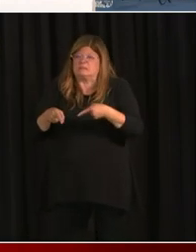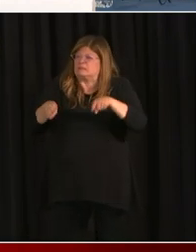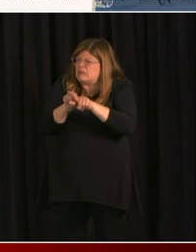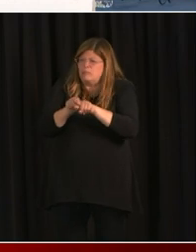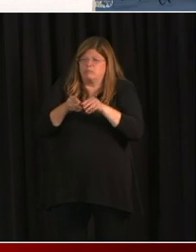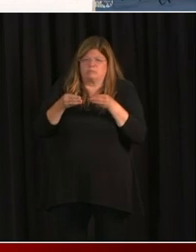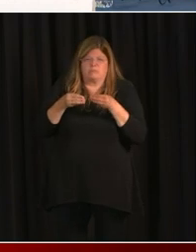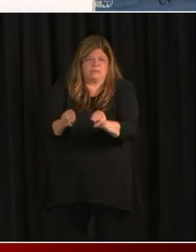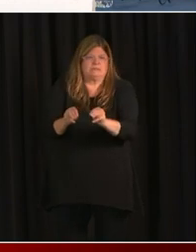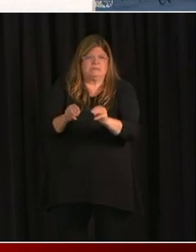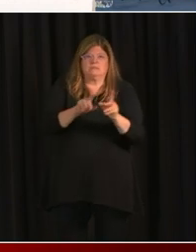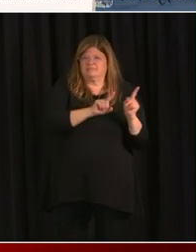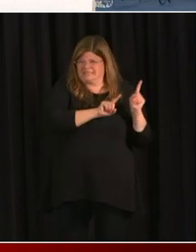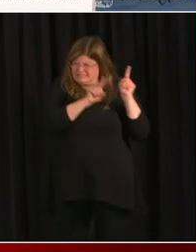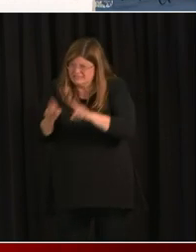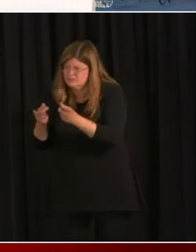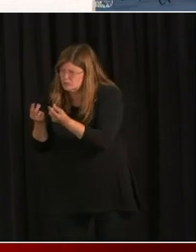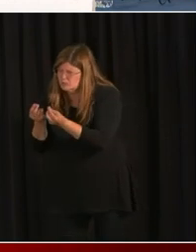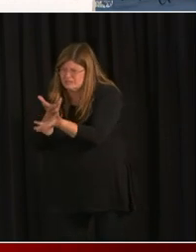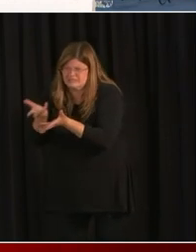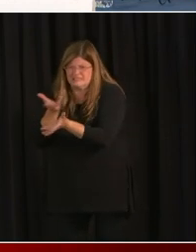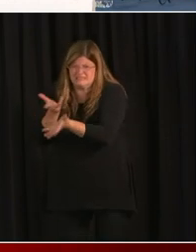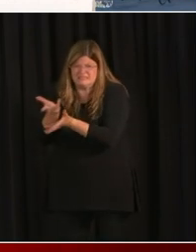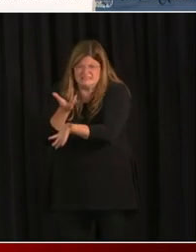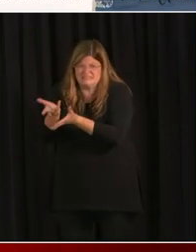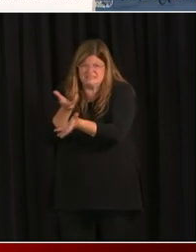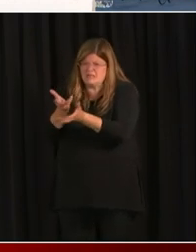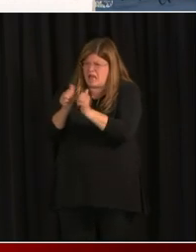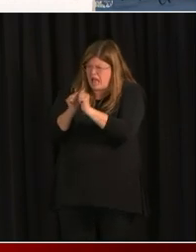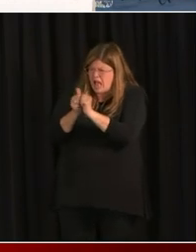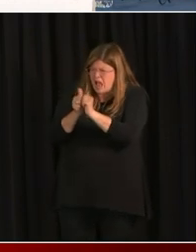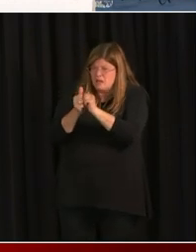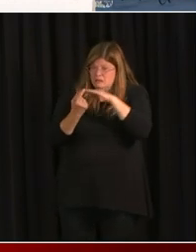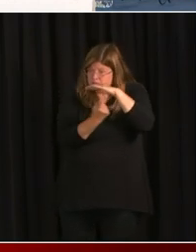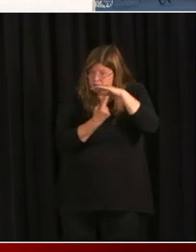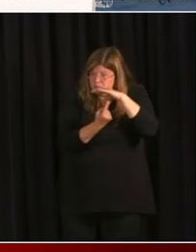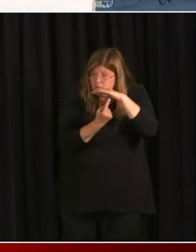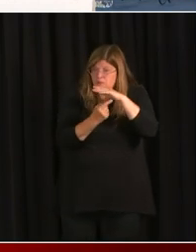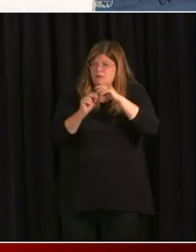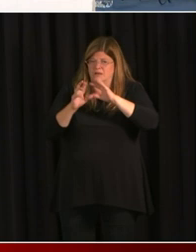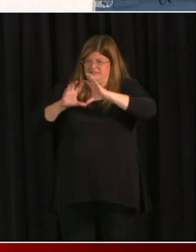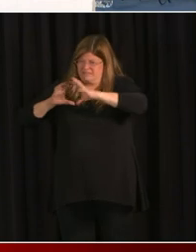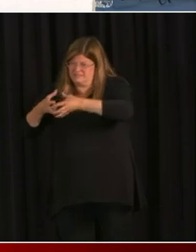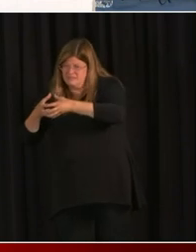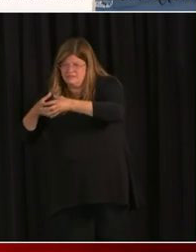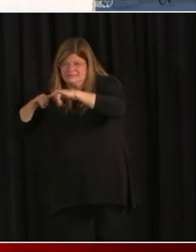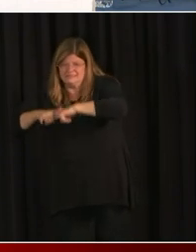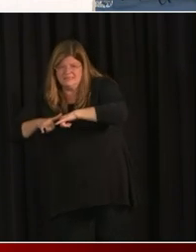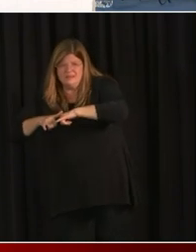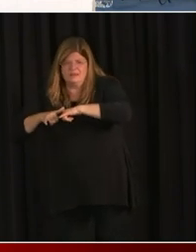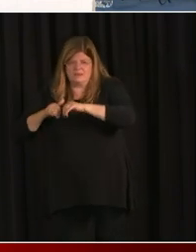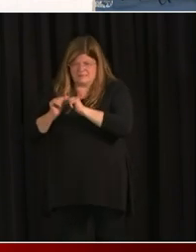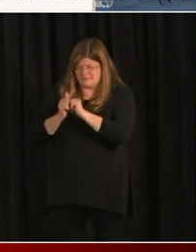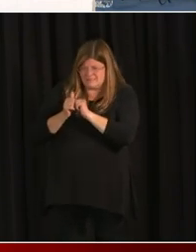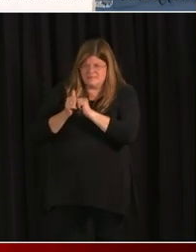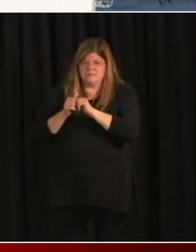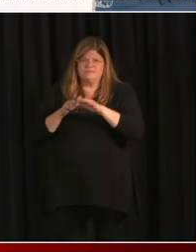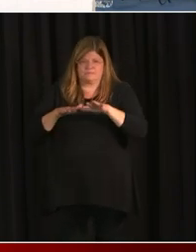our COVID-19 response programs. We're going to launch the program next